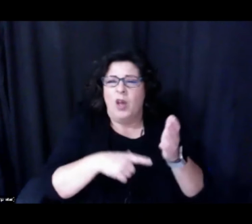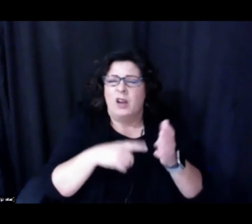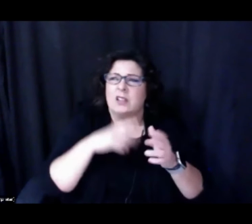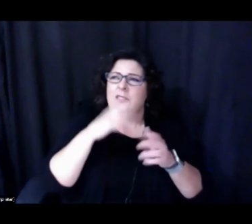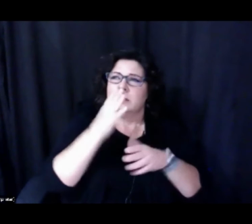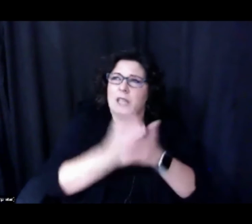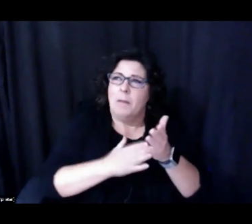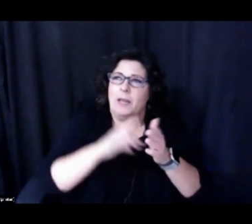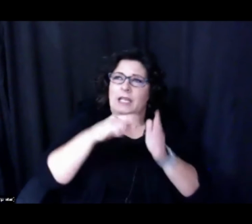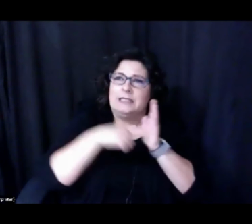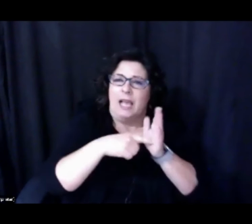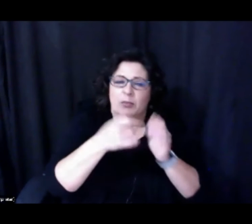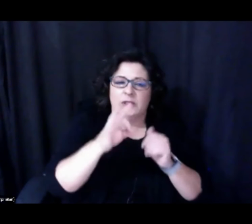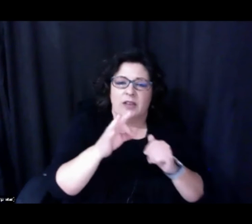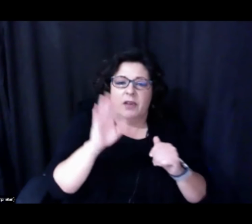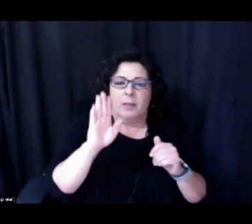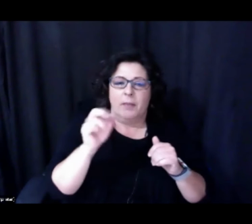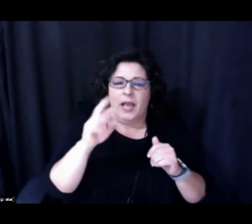binaries?